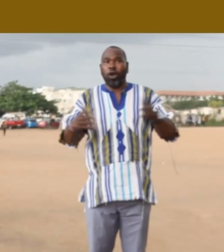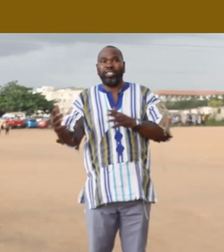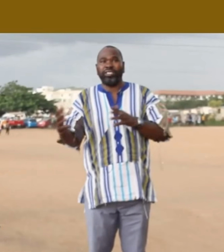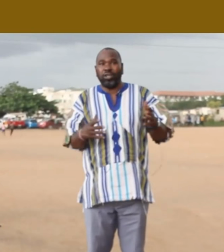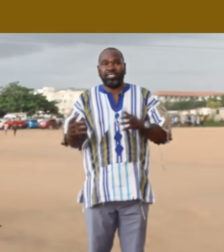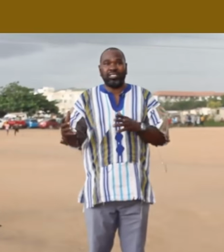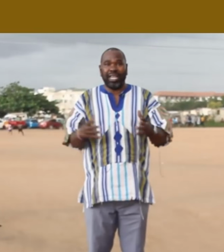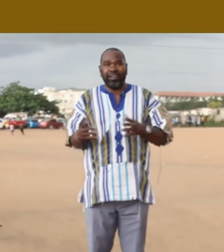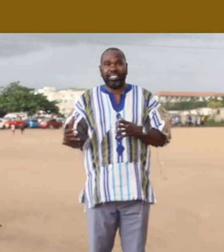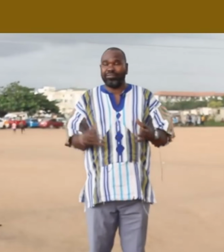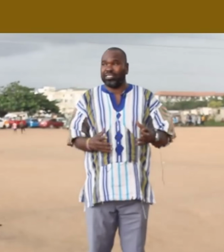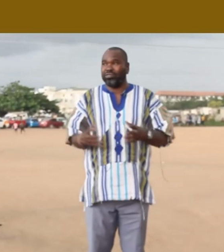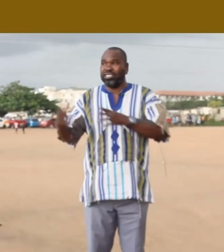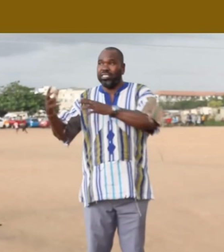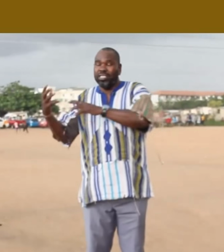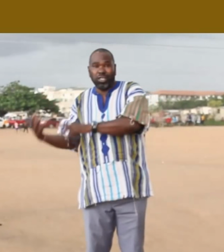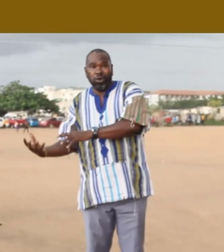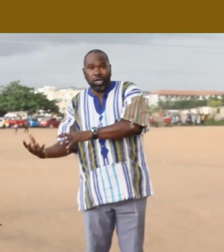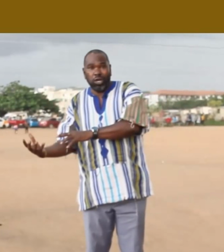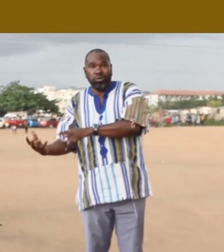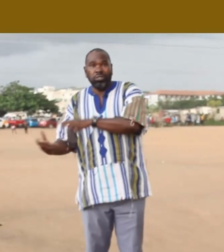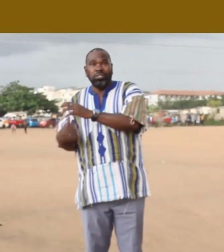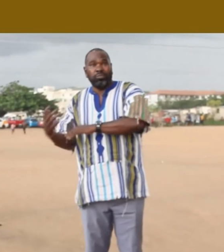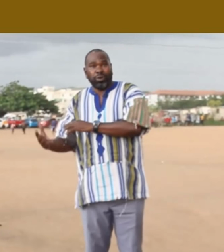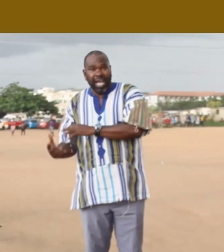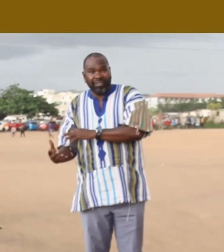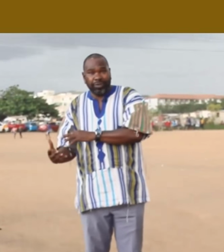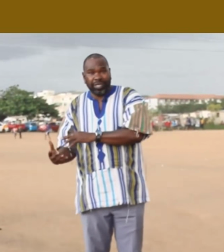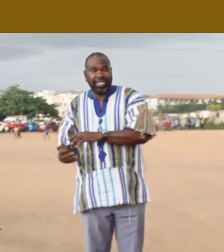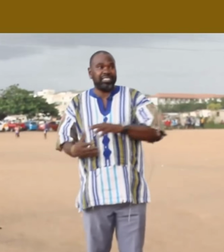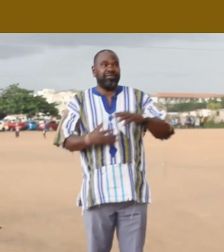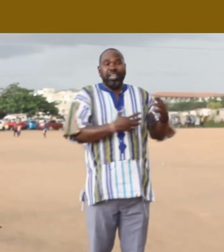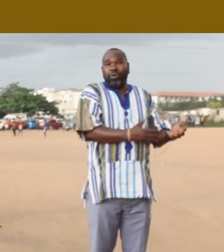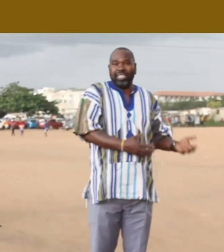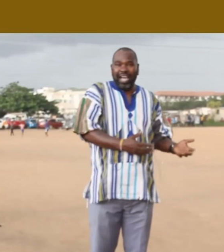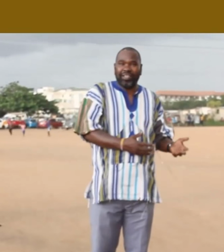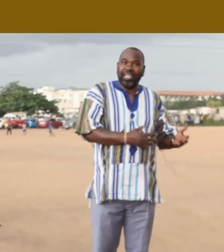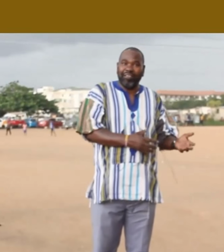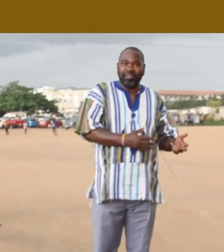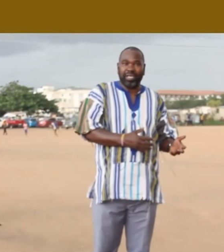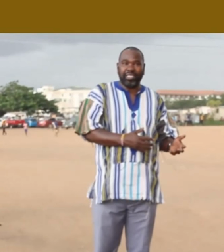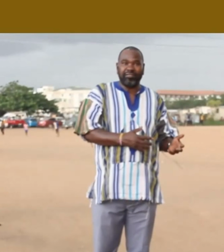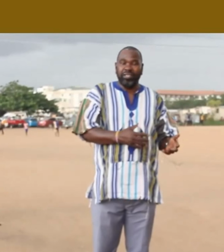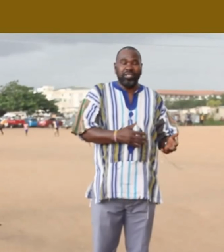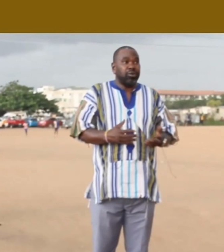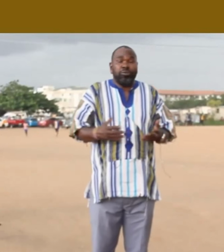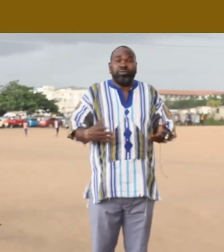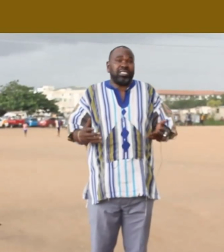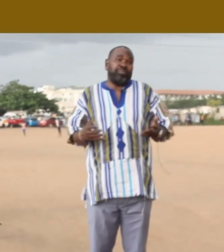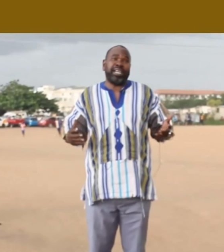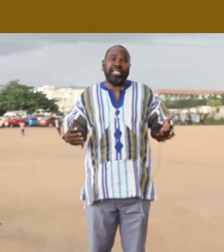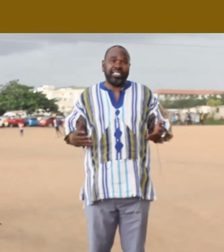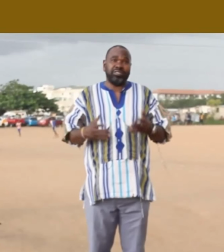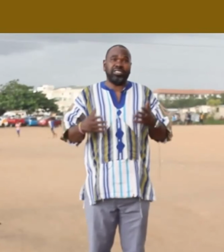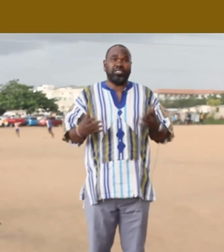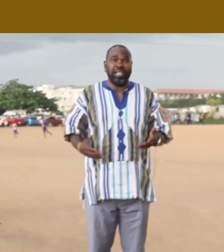go-go, heavily percussive, and West African heavily percussive. So it was just a bucket list. It was a dream of mine that